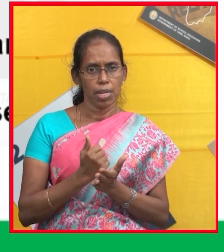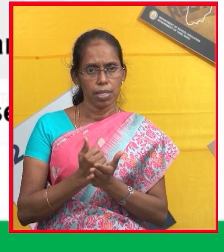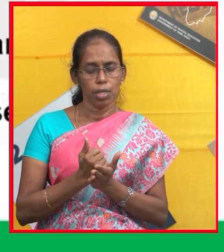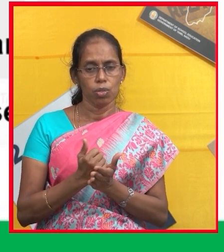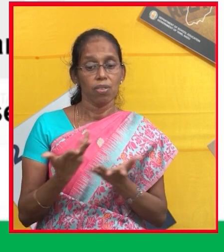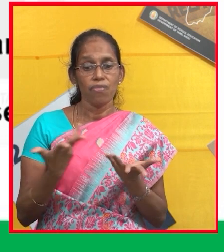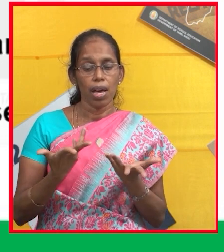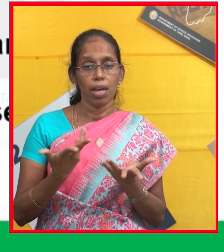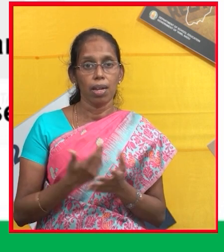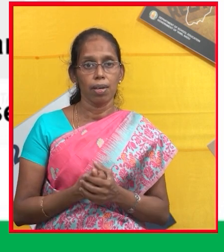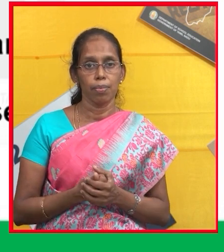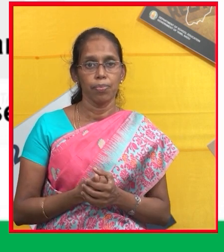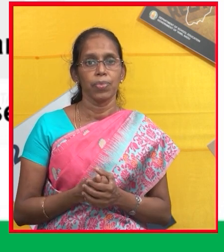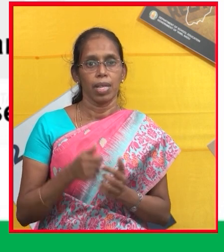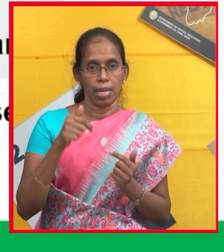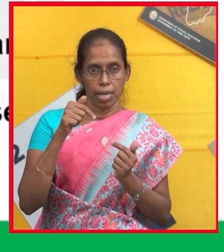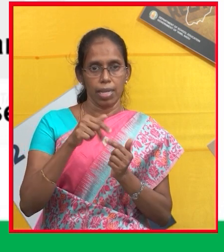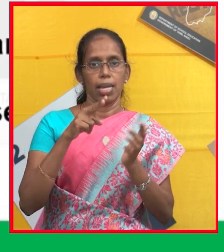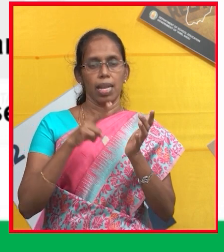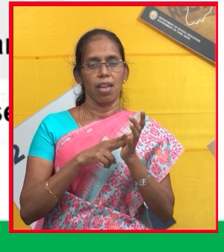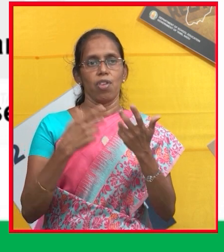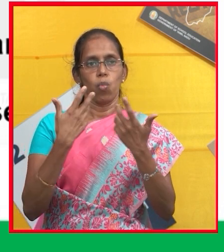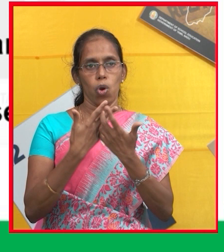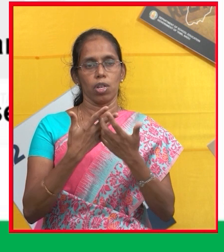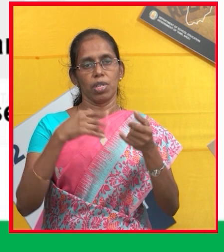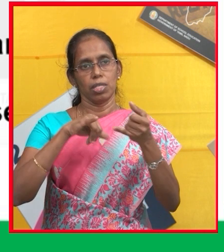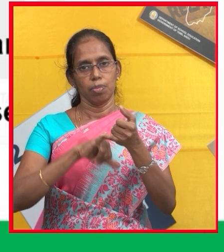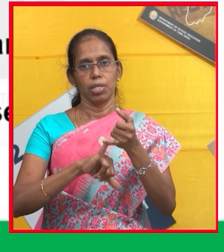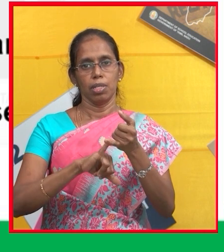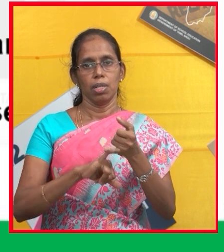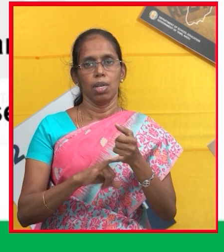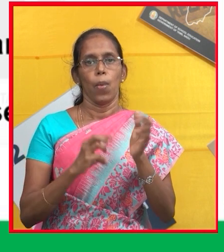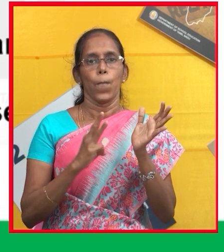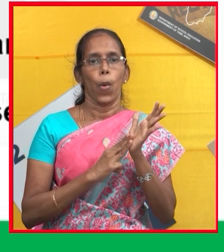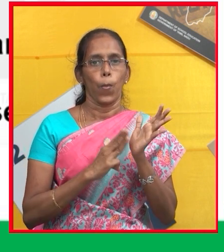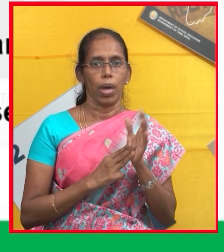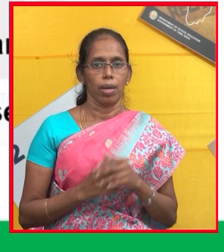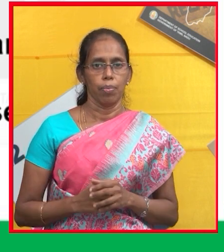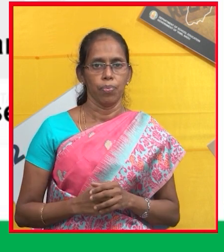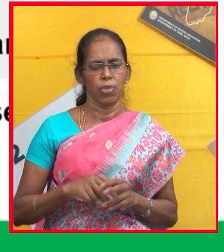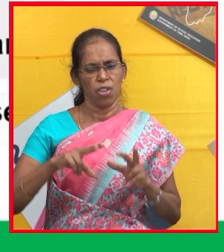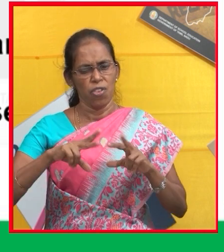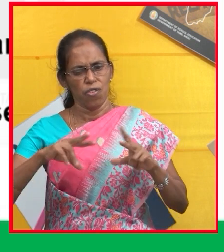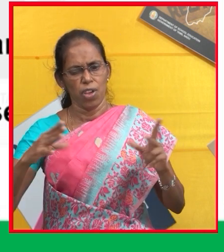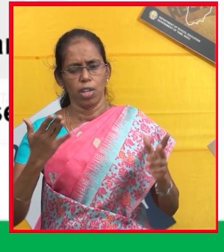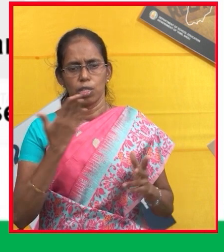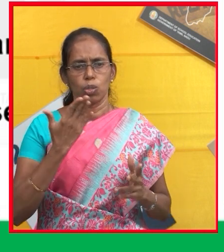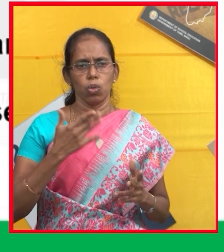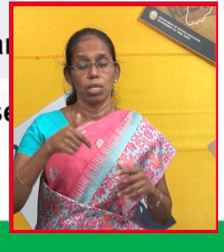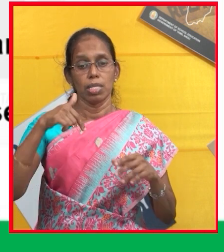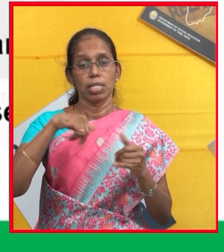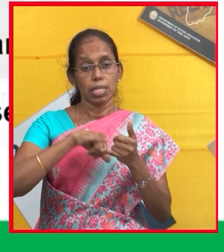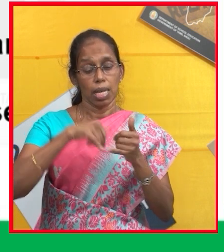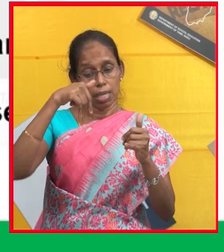courses? At the Indian Naval Watermanship Training Centre in Mumbai, at various schools in